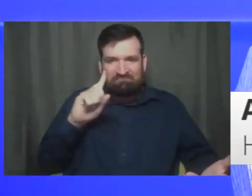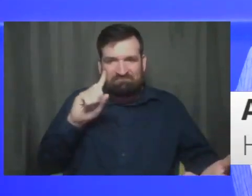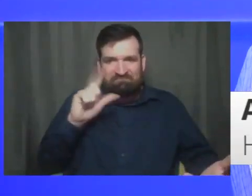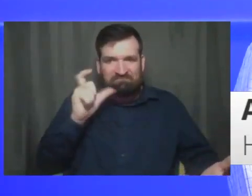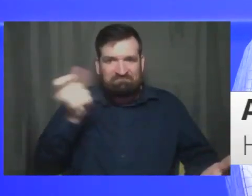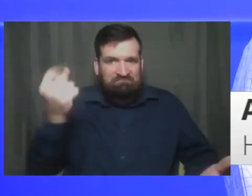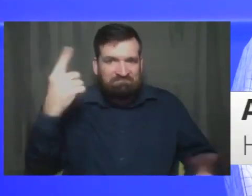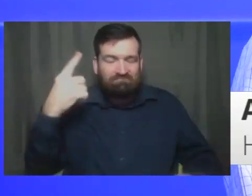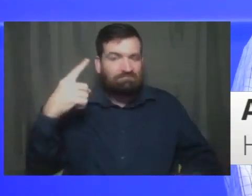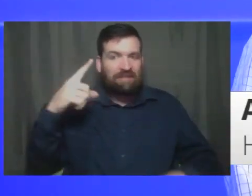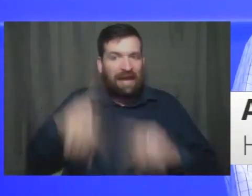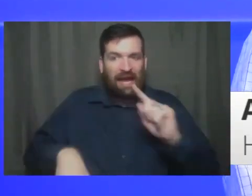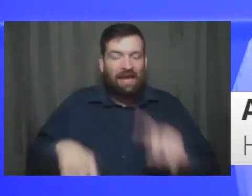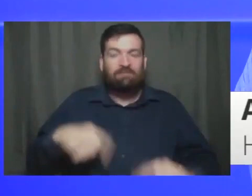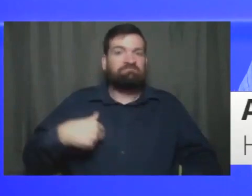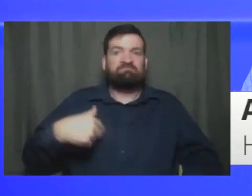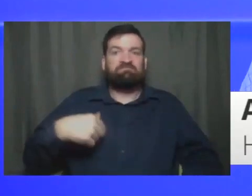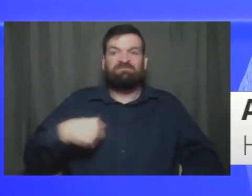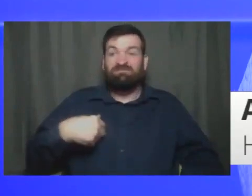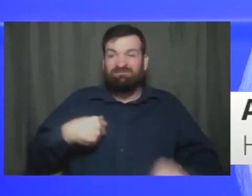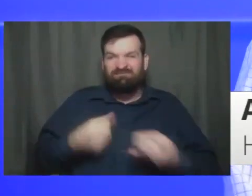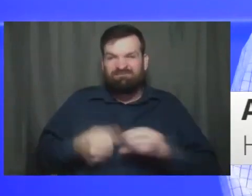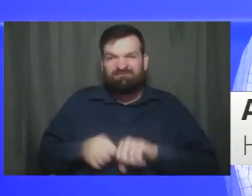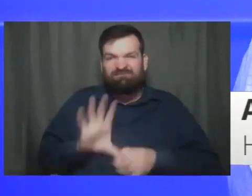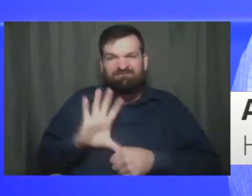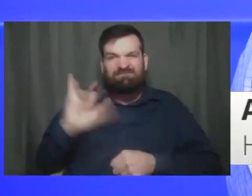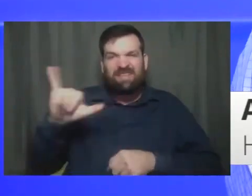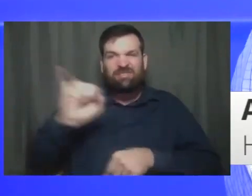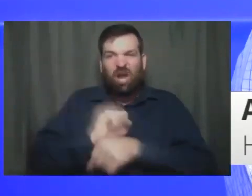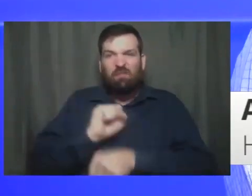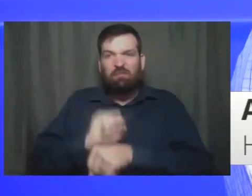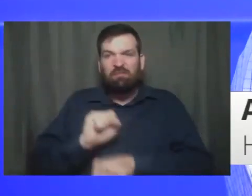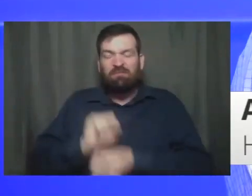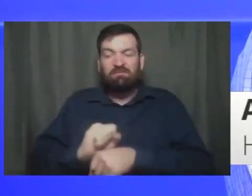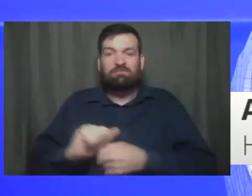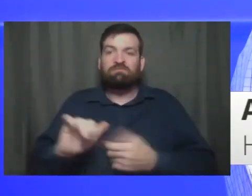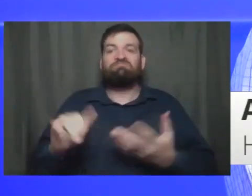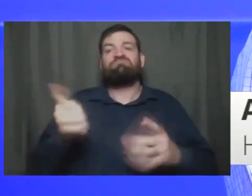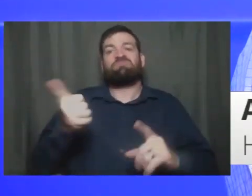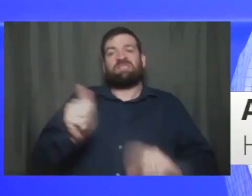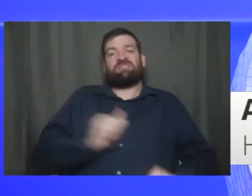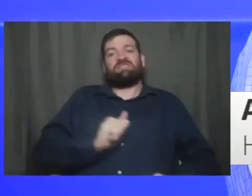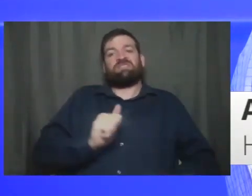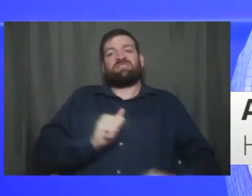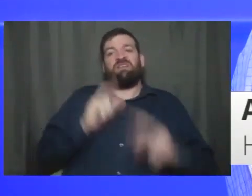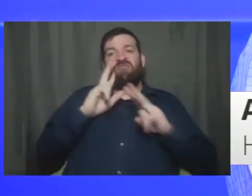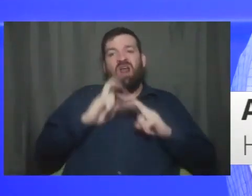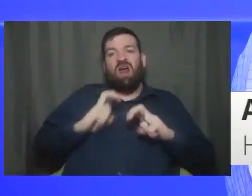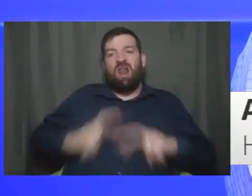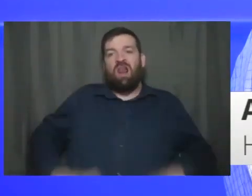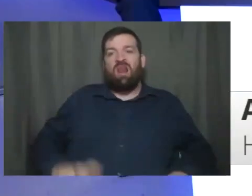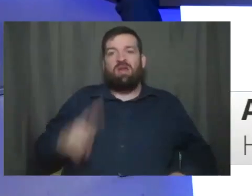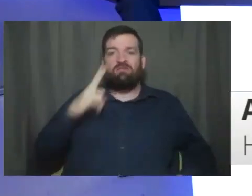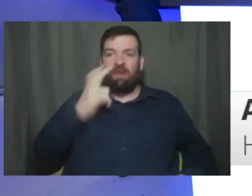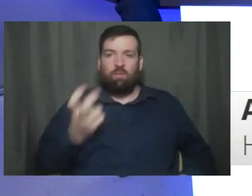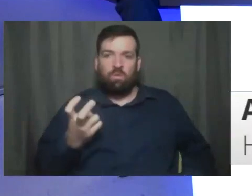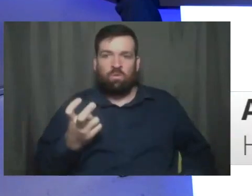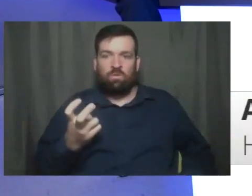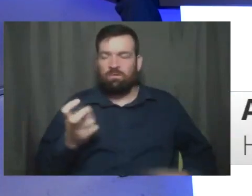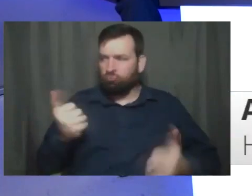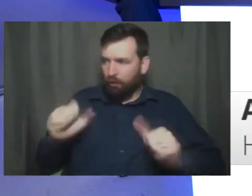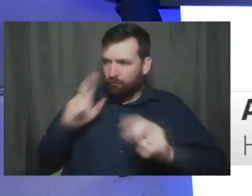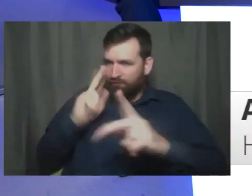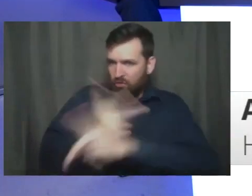good at this job at all, when you really are good at the job. So it's more of a self-doubt, kind of imposter syndrome type thing. So try to identify which of the 3